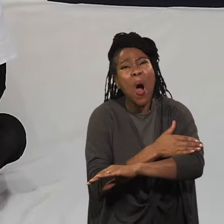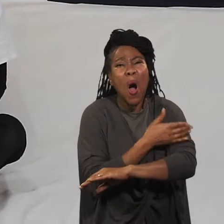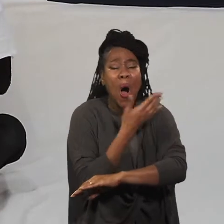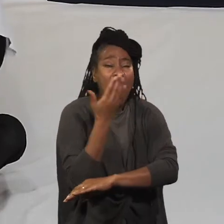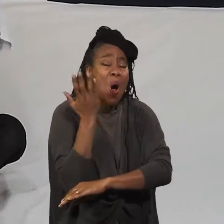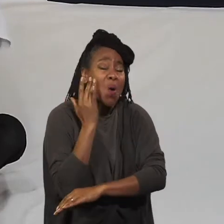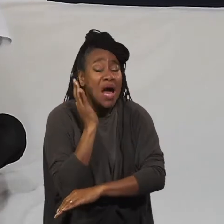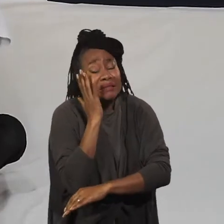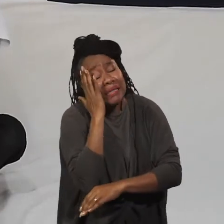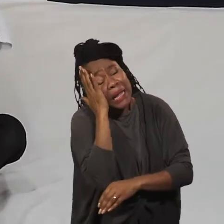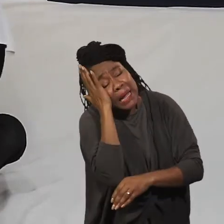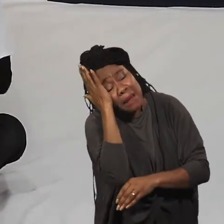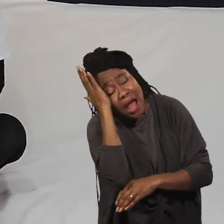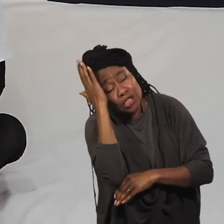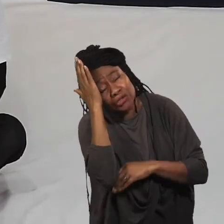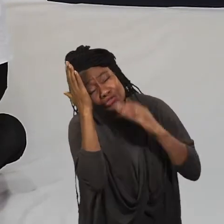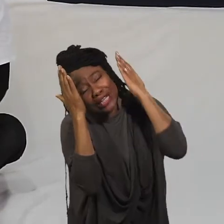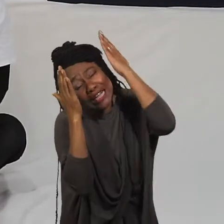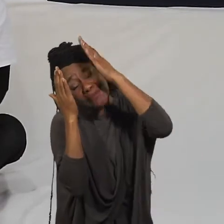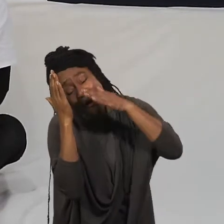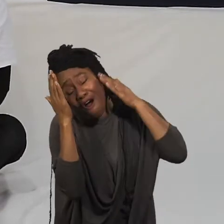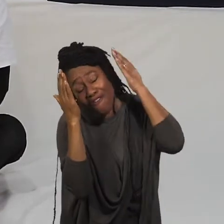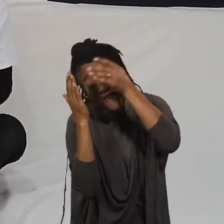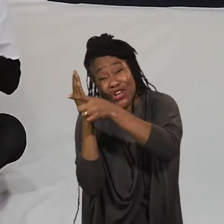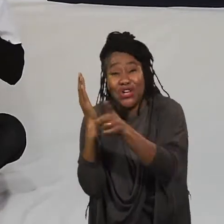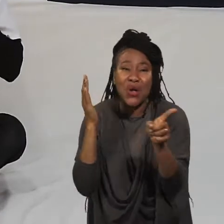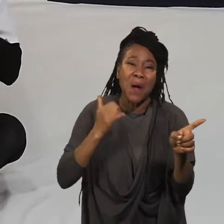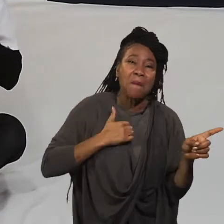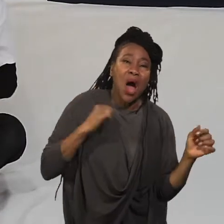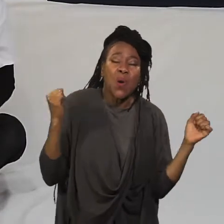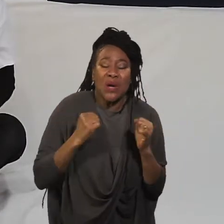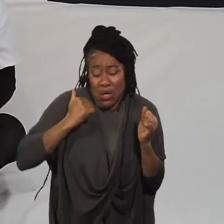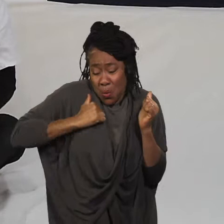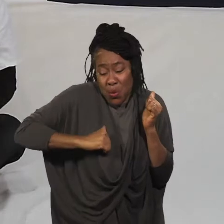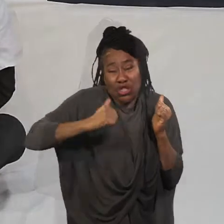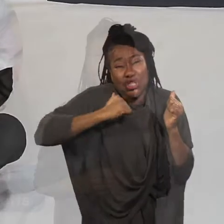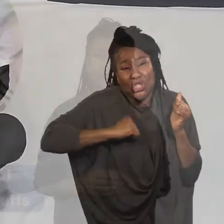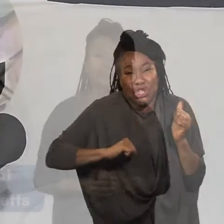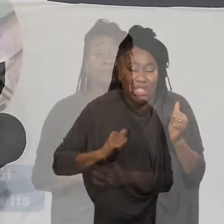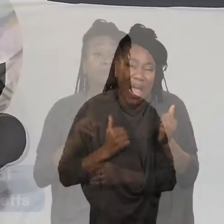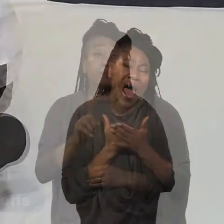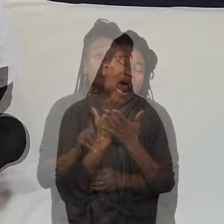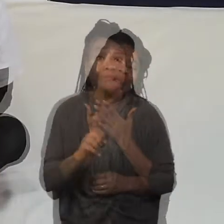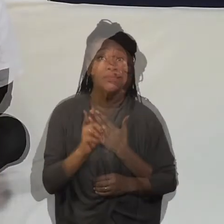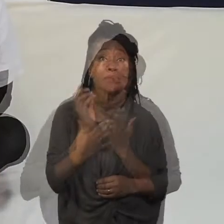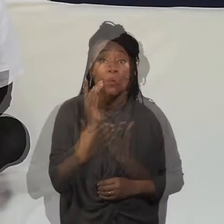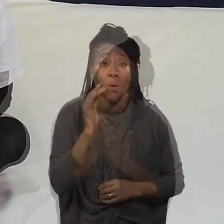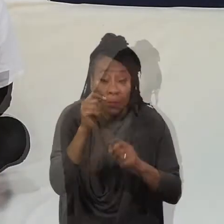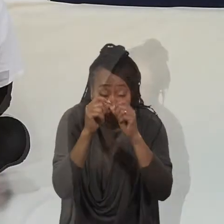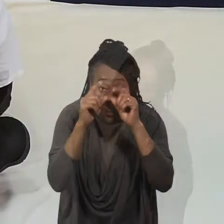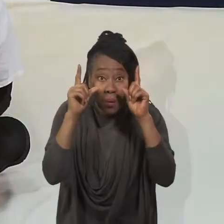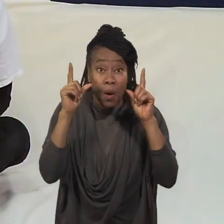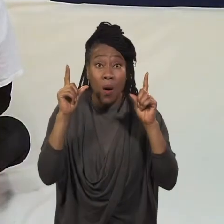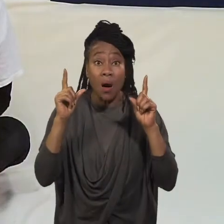When I sleep I'll dream of you, my winter wishes help me through.